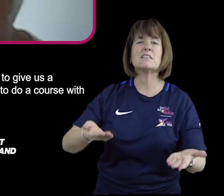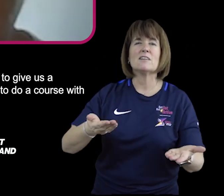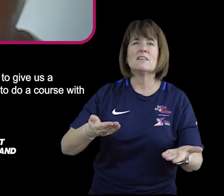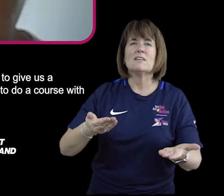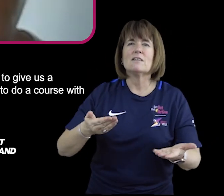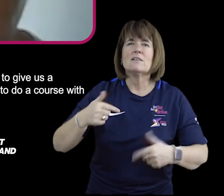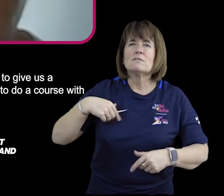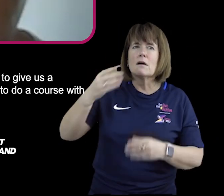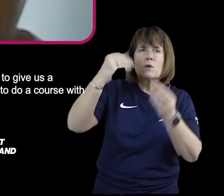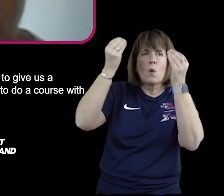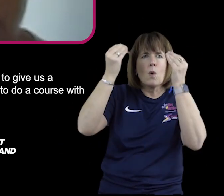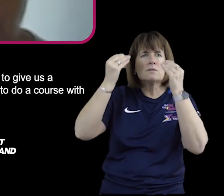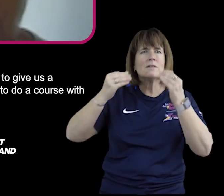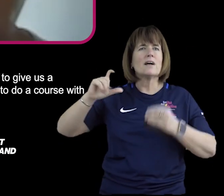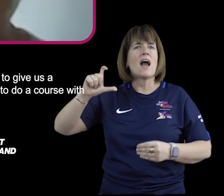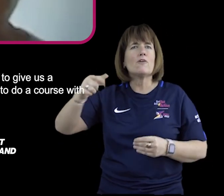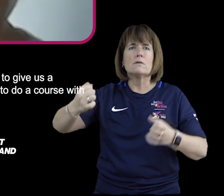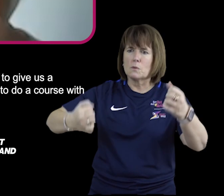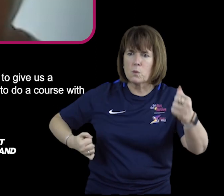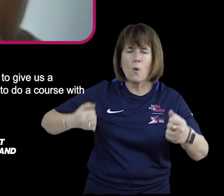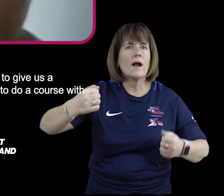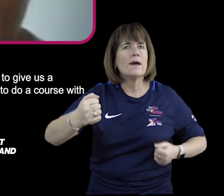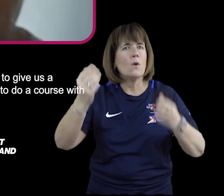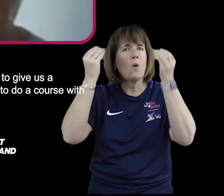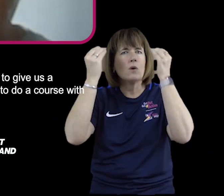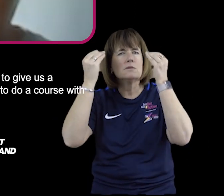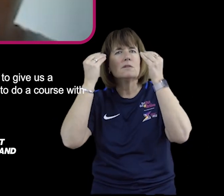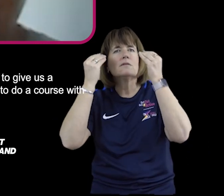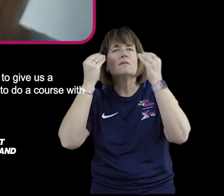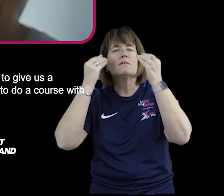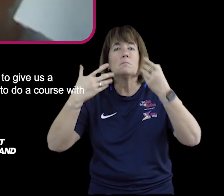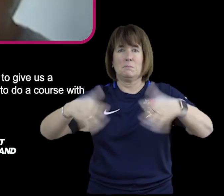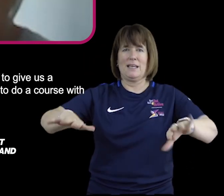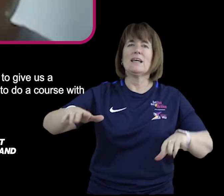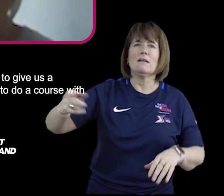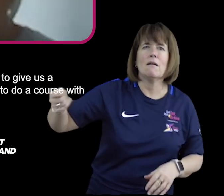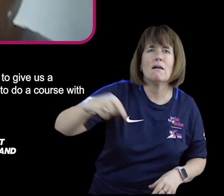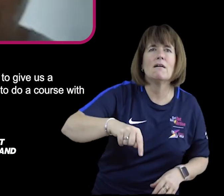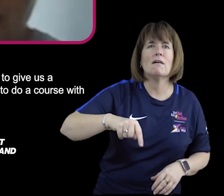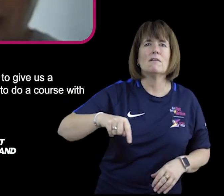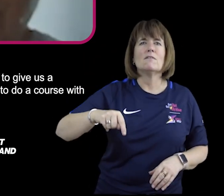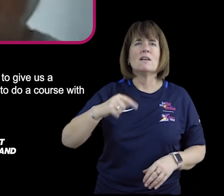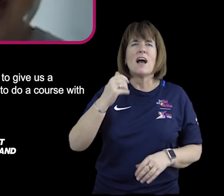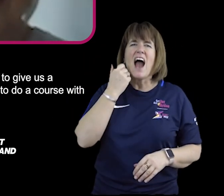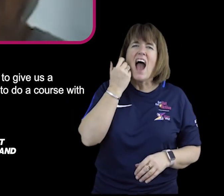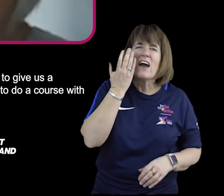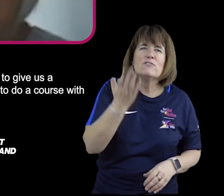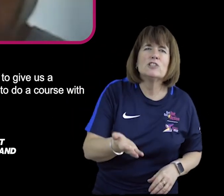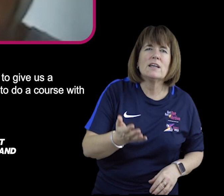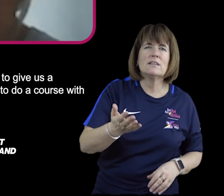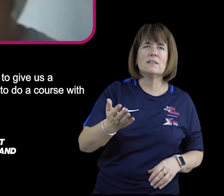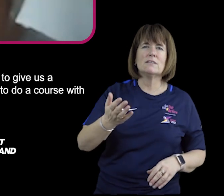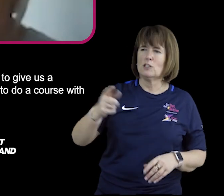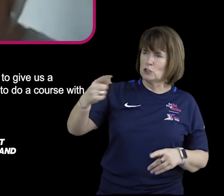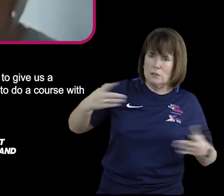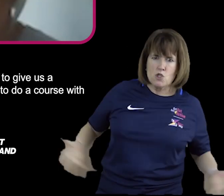then we got asked to do a course with Catherine, to do the Nordic walking course, which we did. And she killed